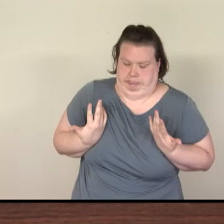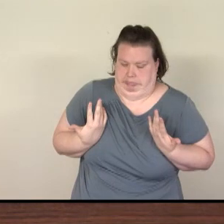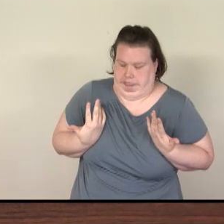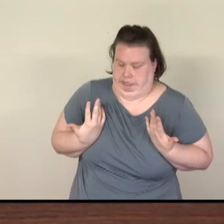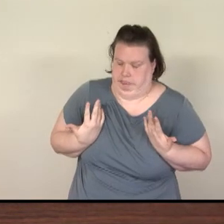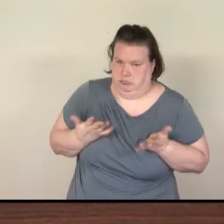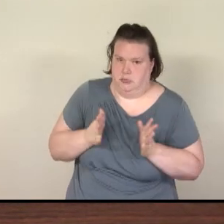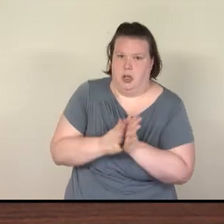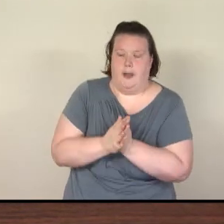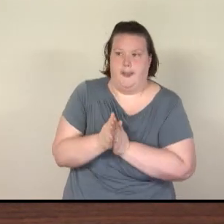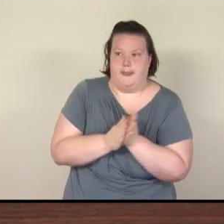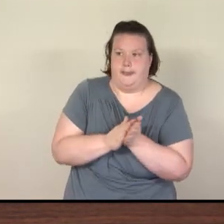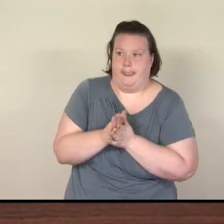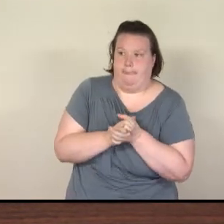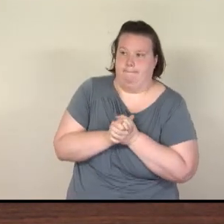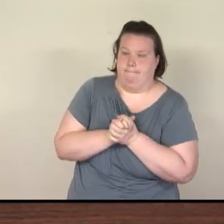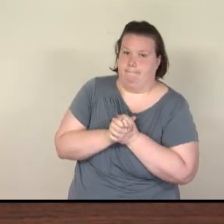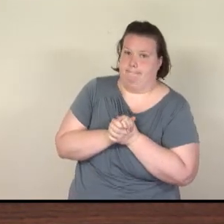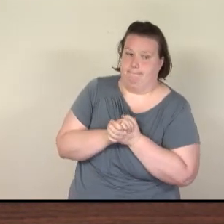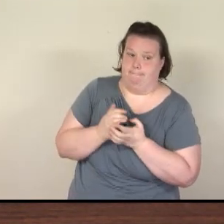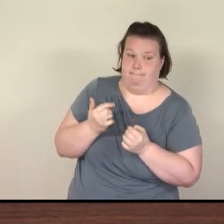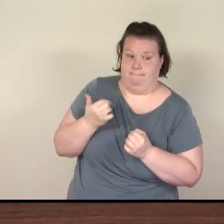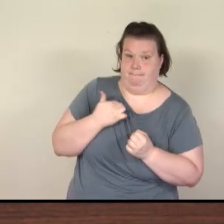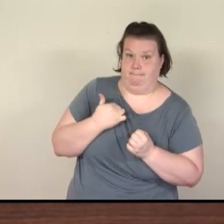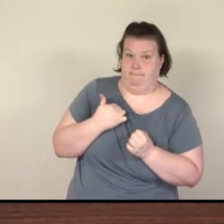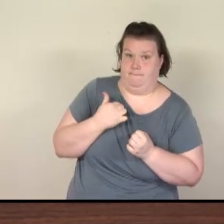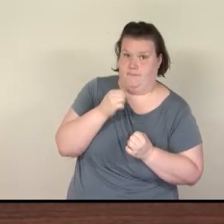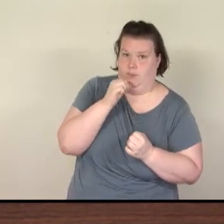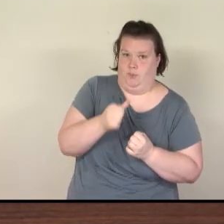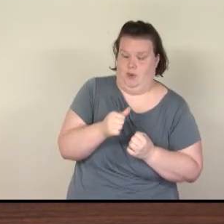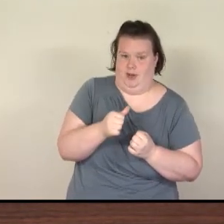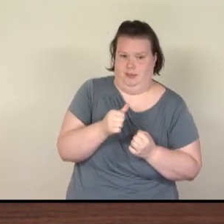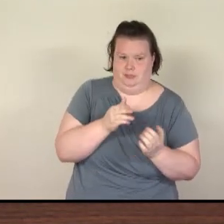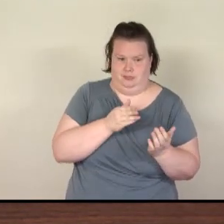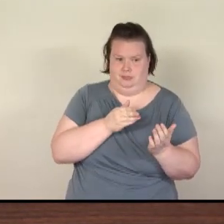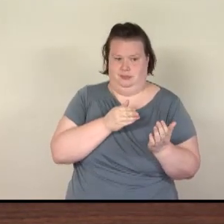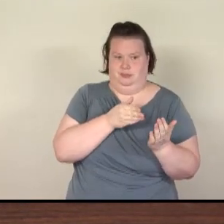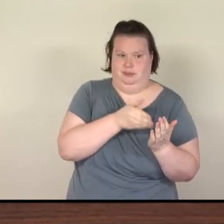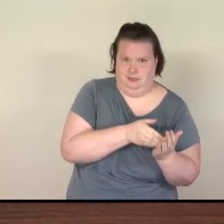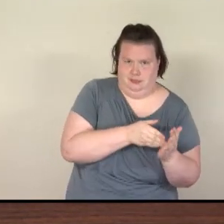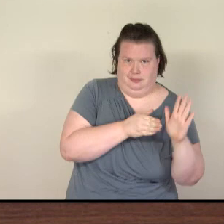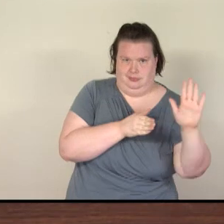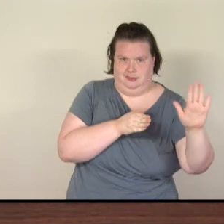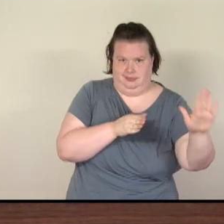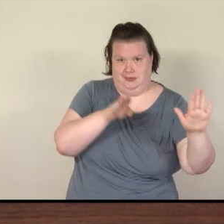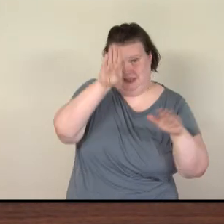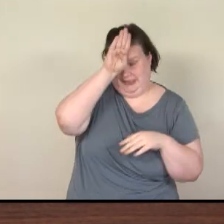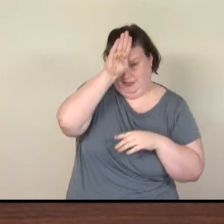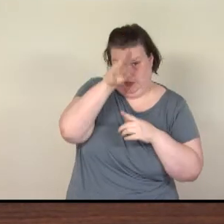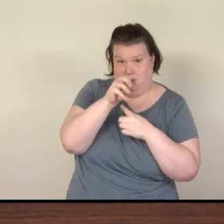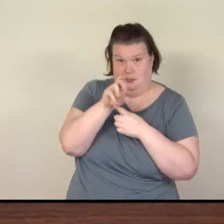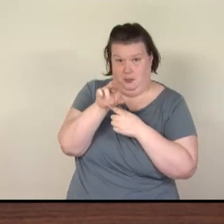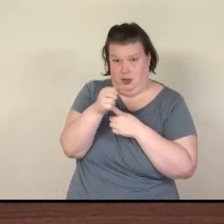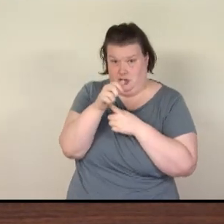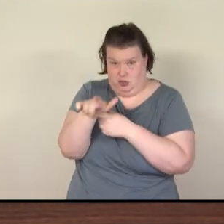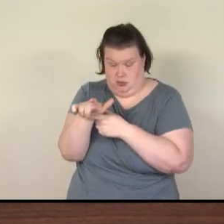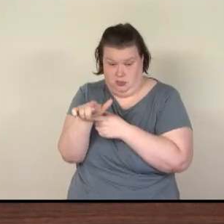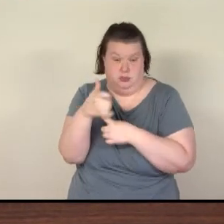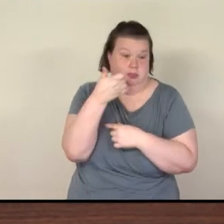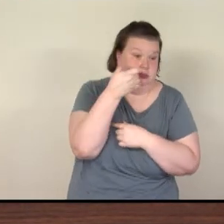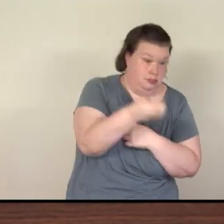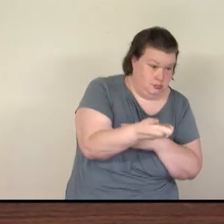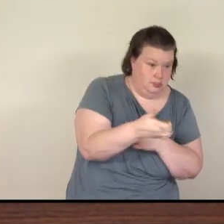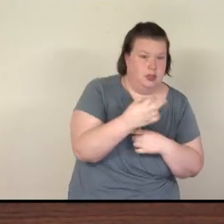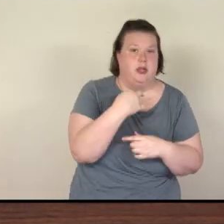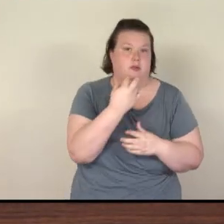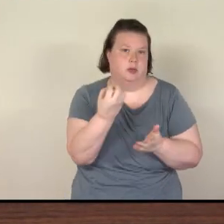that point, and I certainly wasn't going to go against the fire marshal. So we got the deputy fire marshal on the phone, and that's when we got